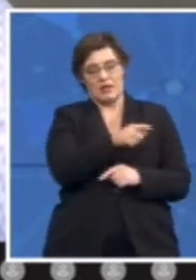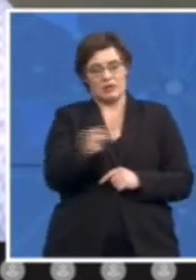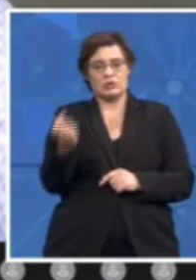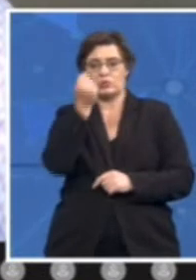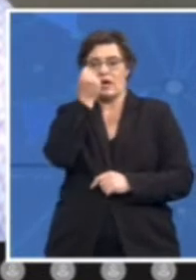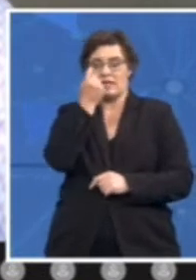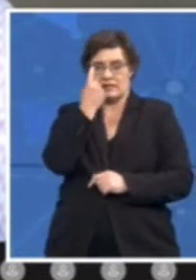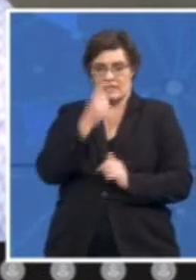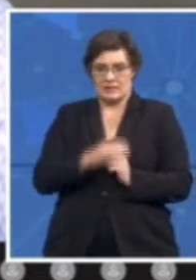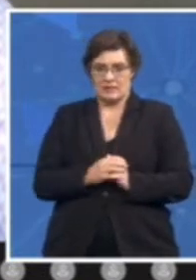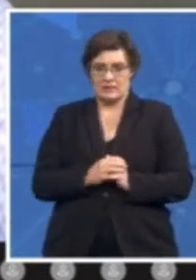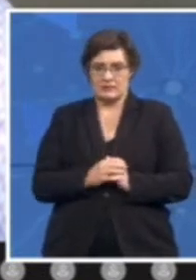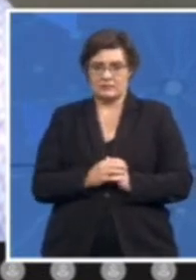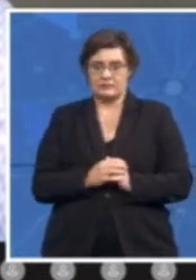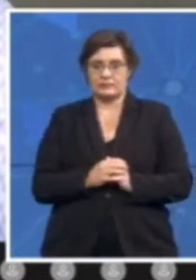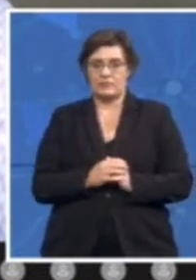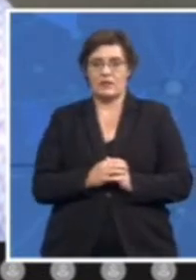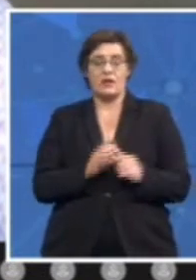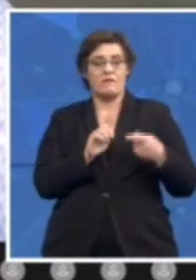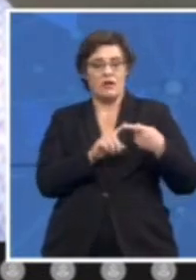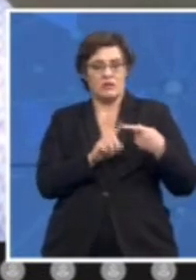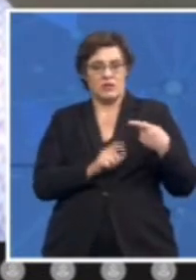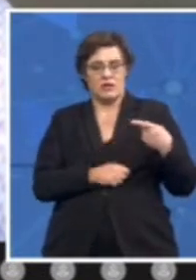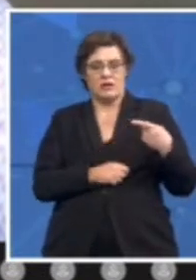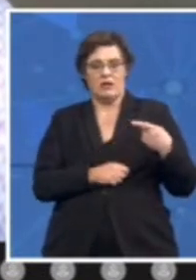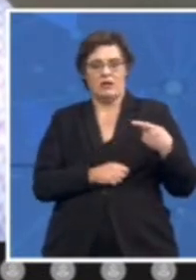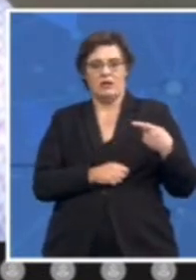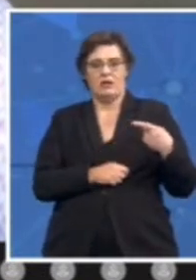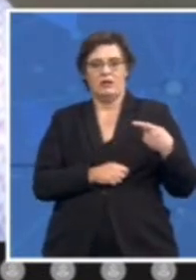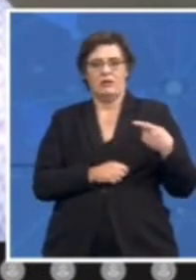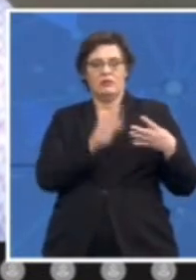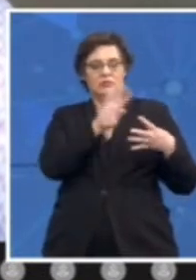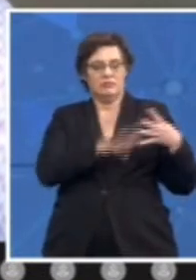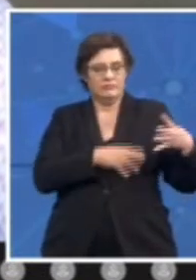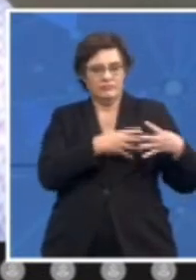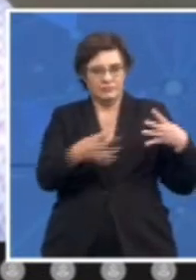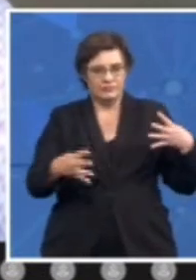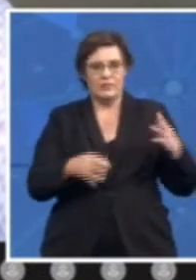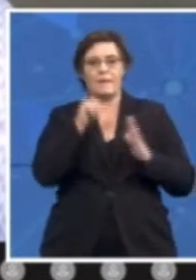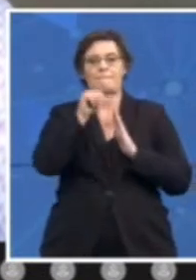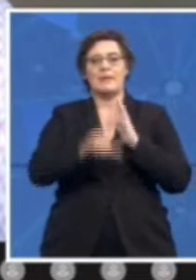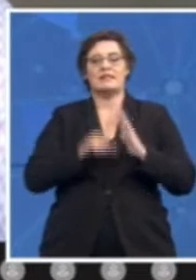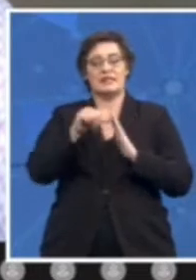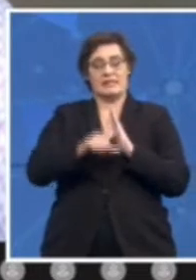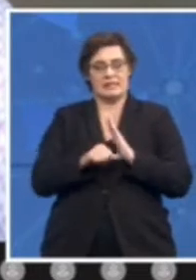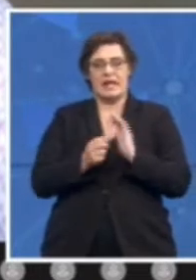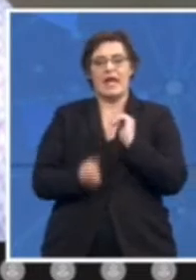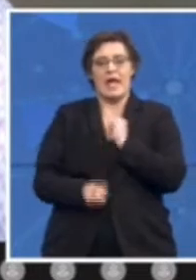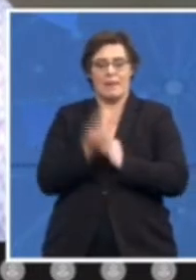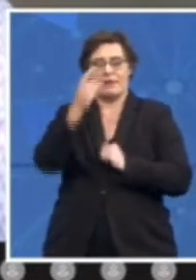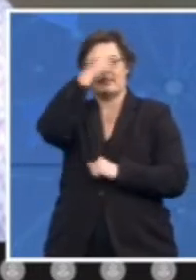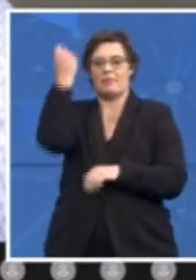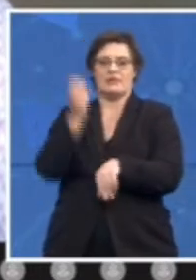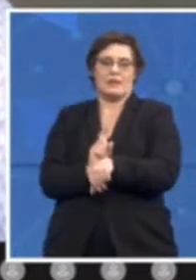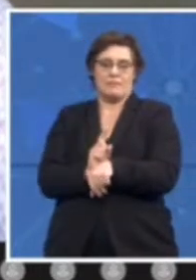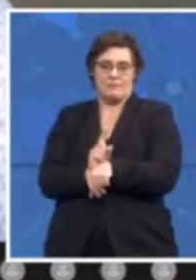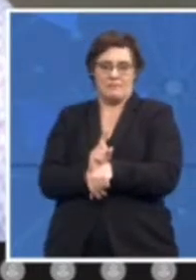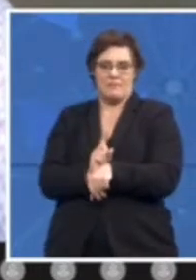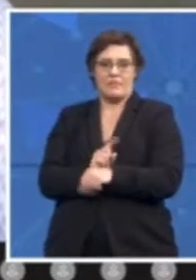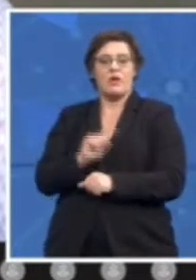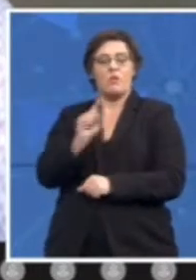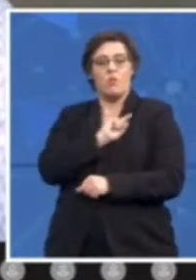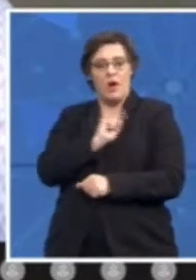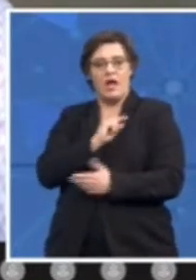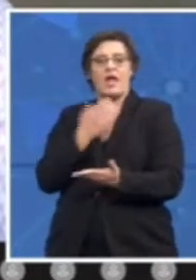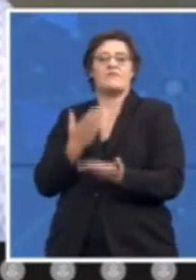that we schedule more maintenance during the summer months, precisely in order to make available